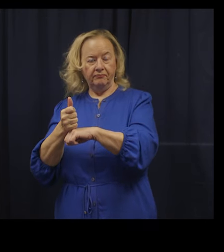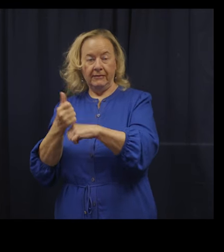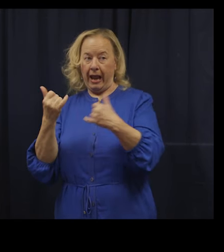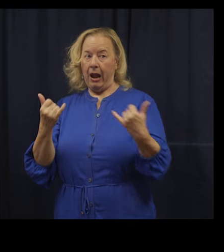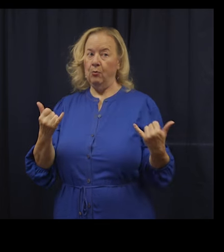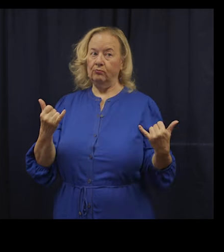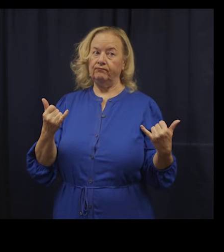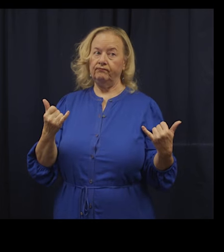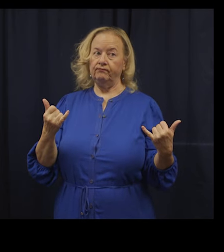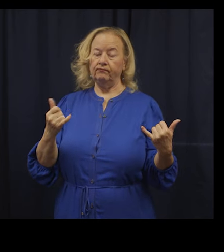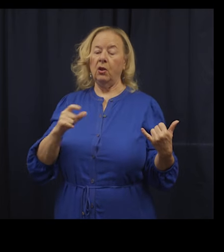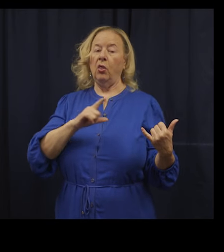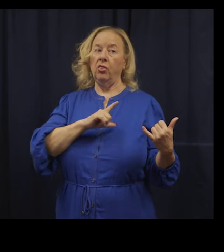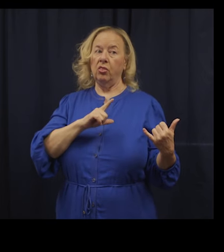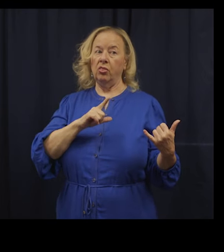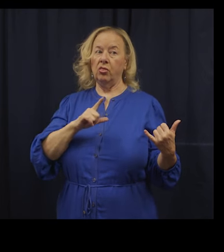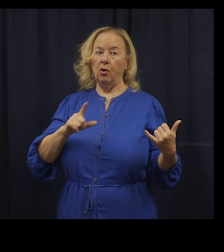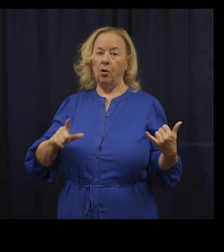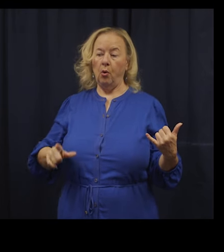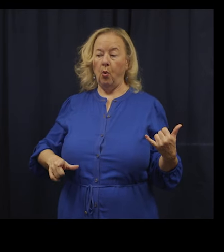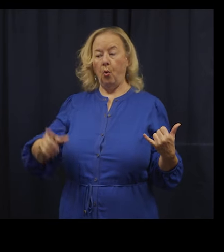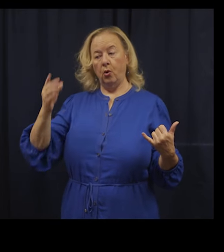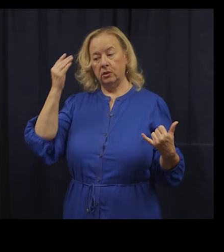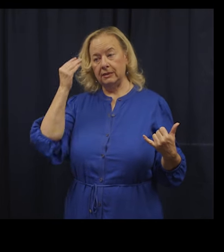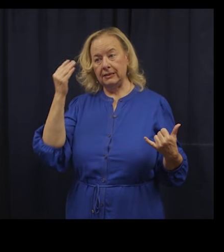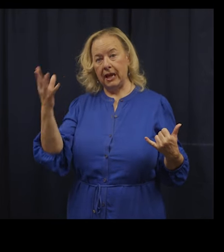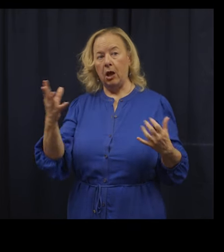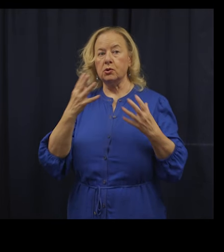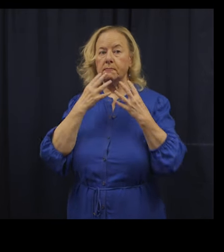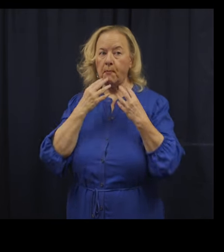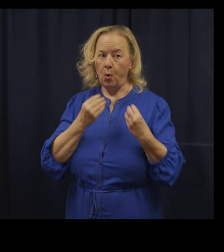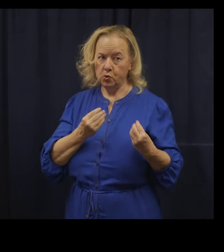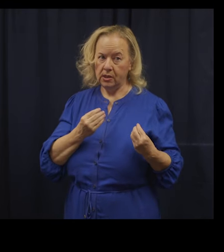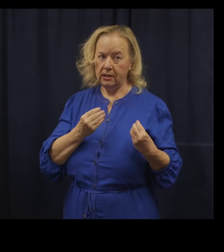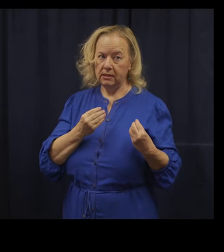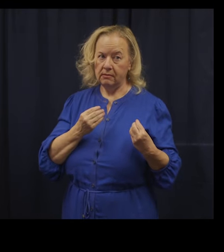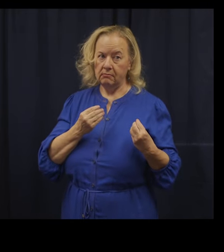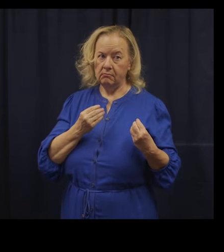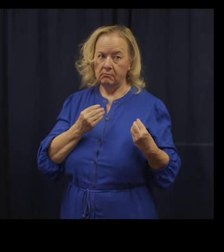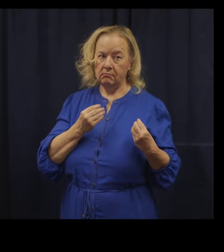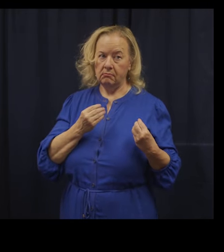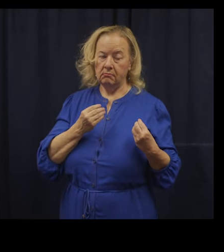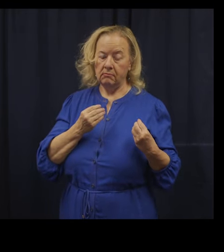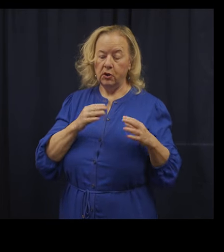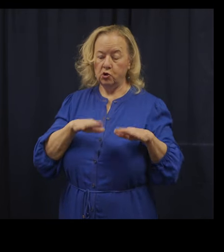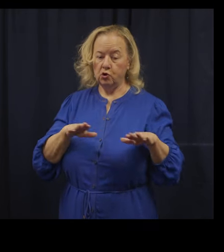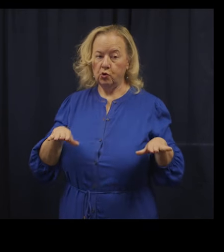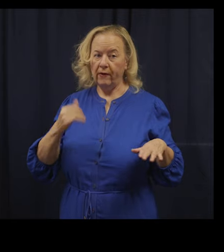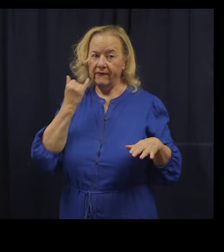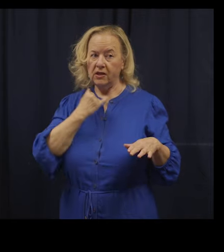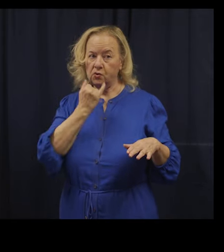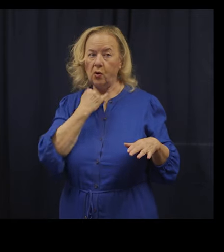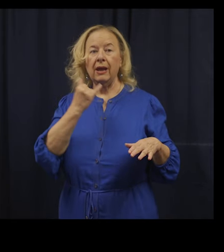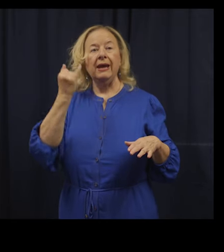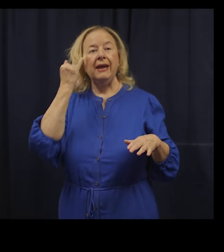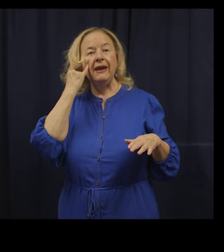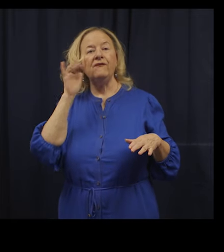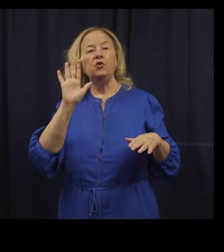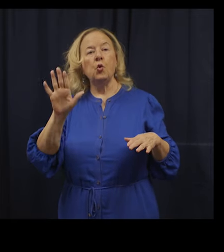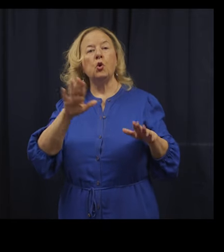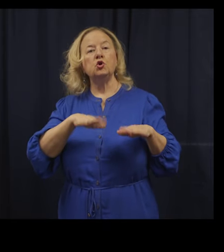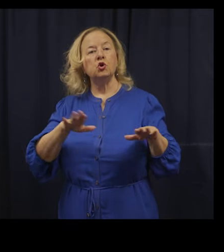Now, the Lord tells Moses, speak to the children of Israel, if any one of your descendants